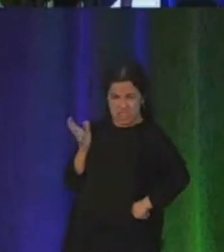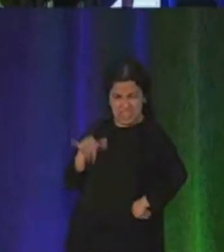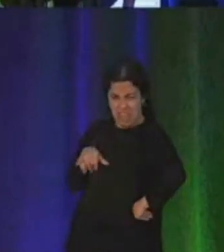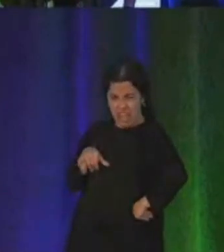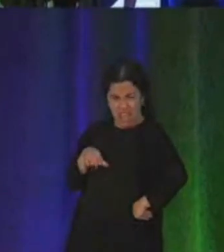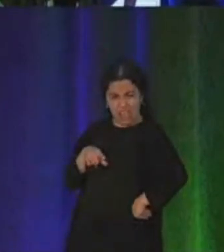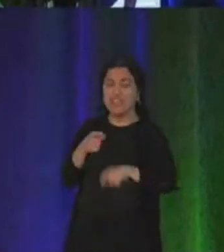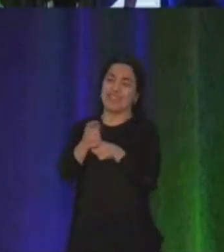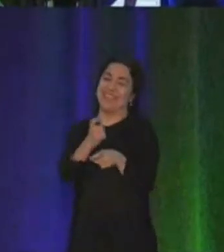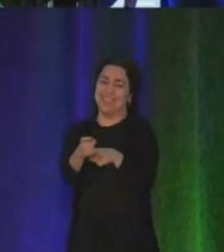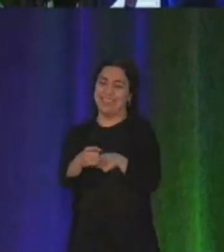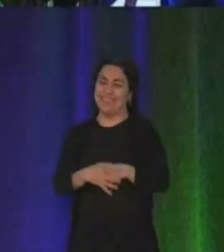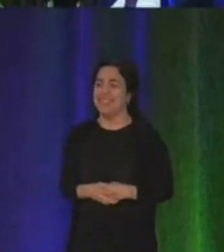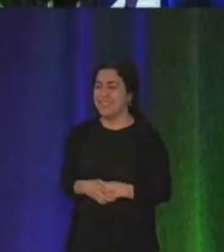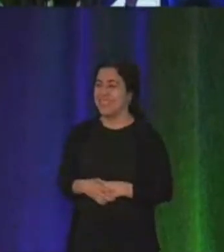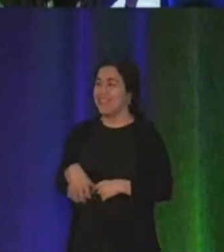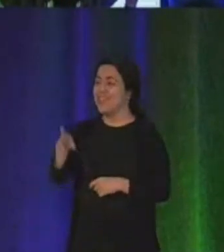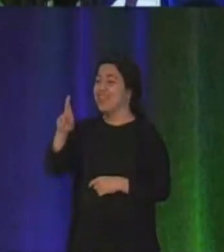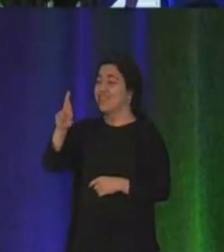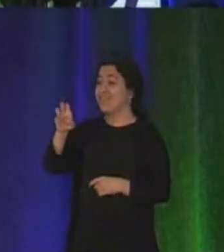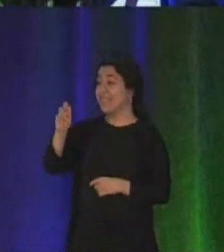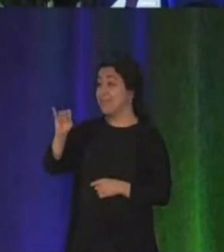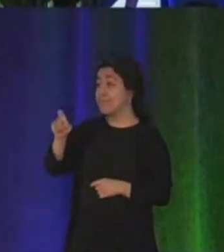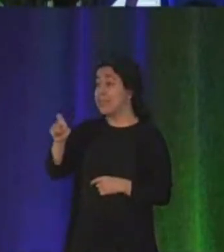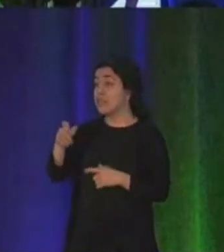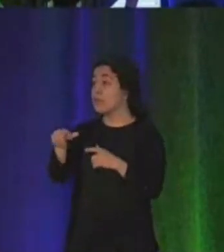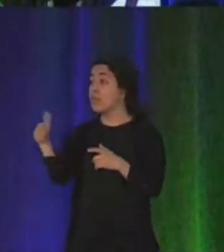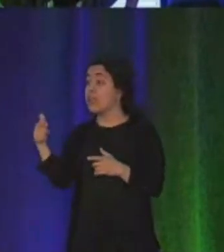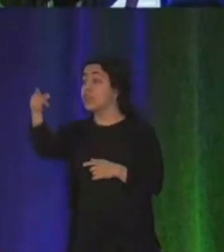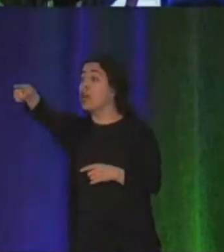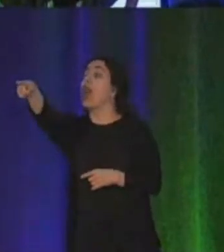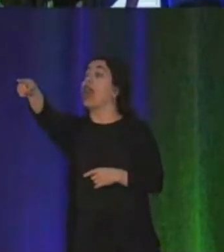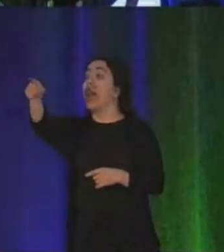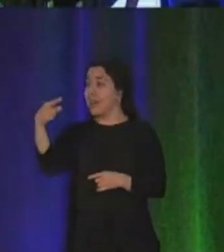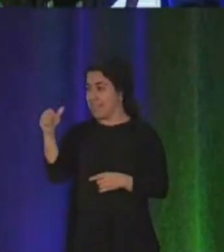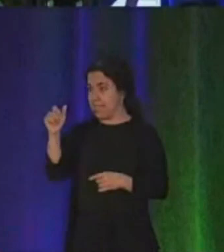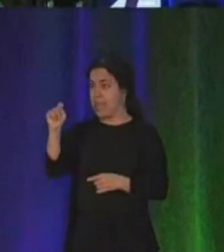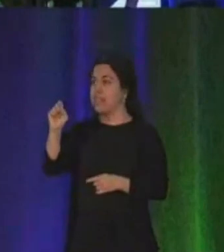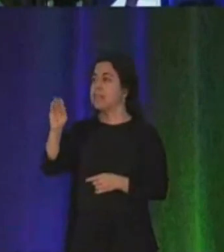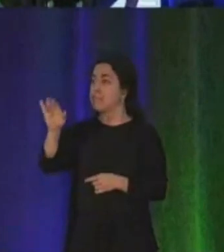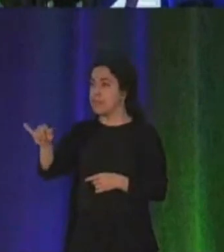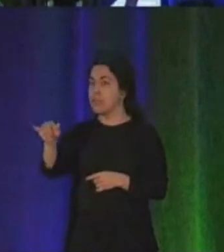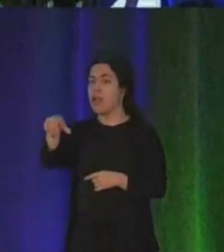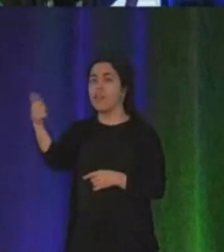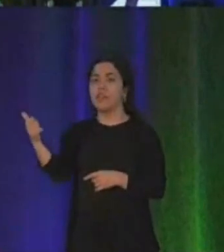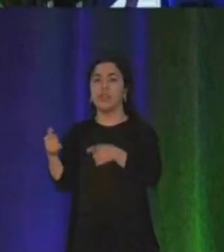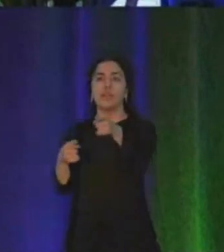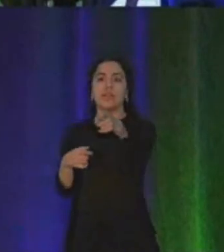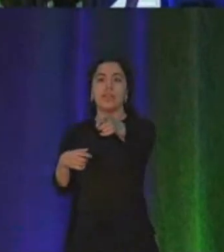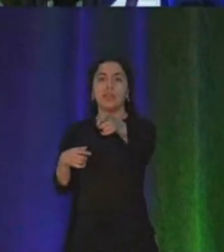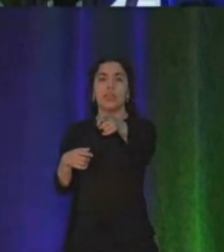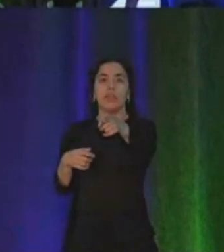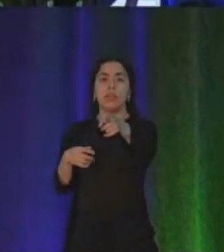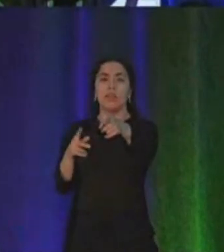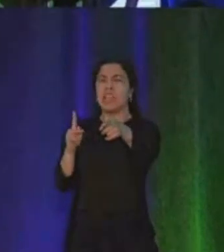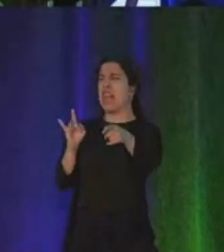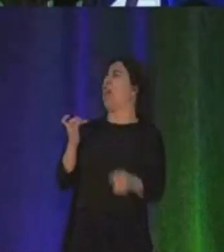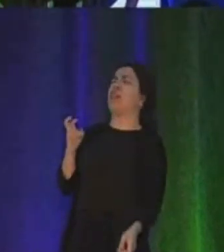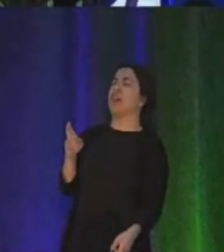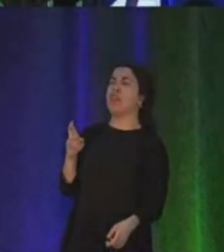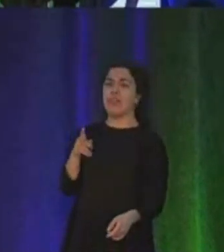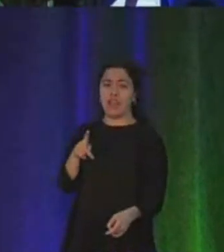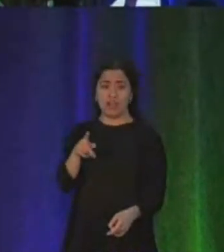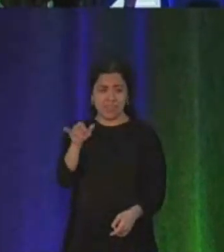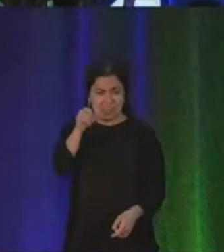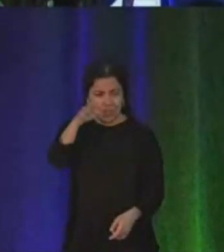So we got Remix, what else? Gatsby, okay. What else? Are you the same guy